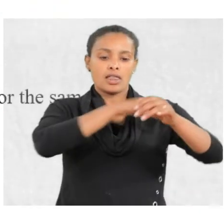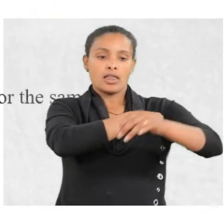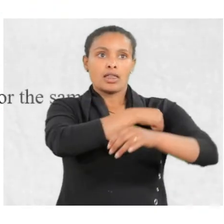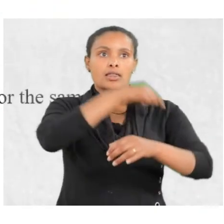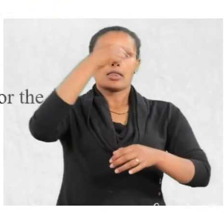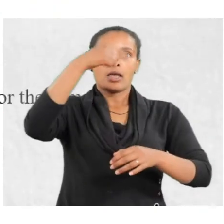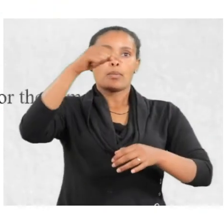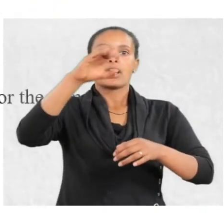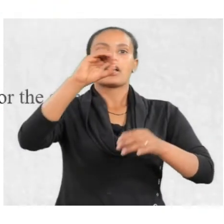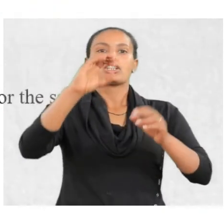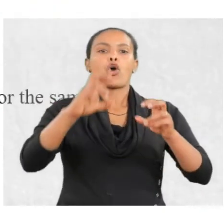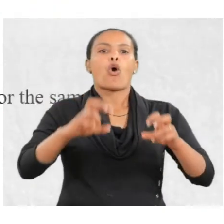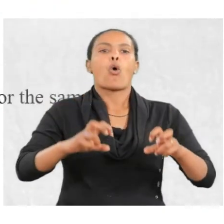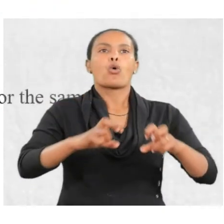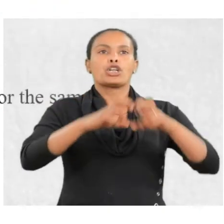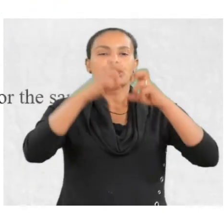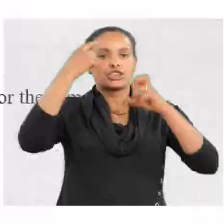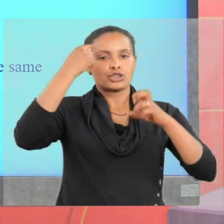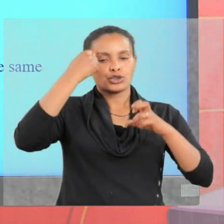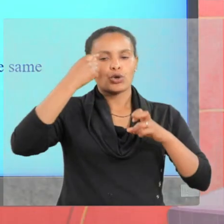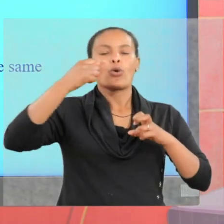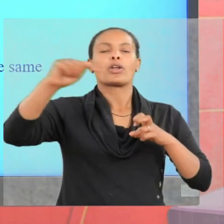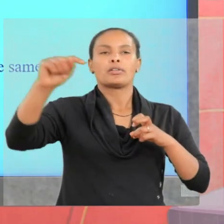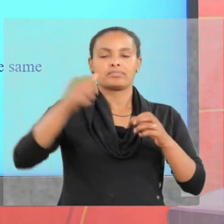Temperature and collision theory.